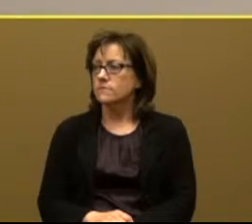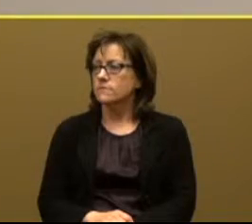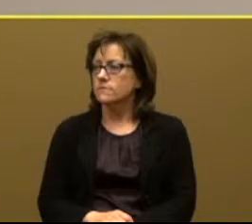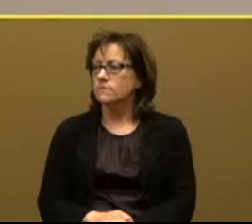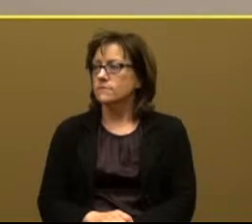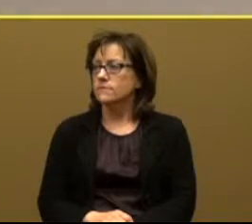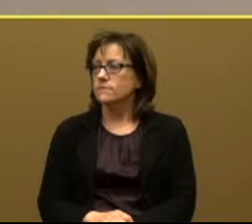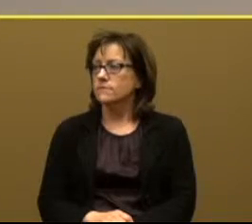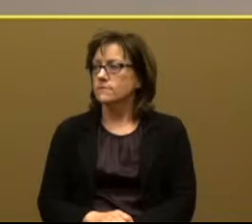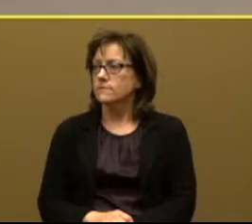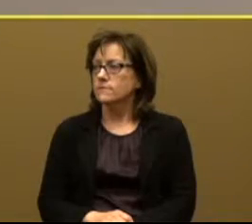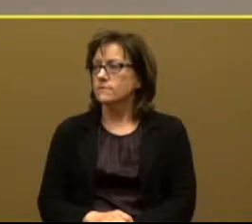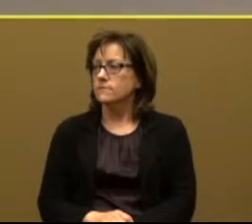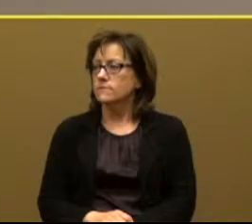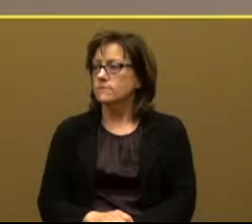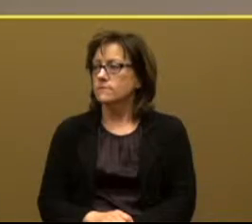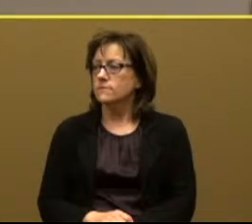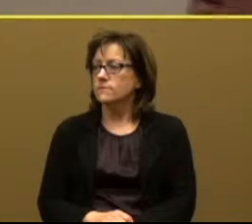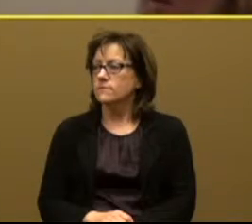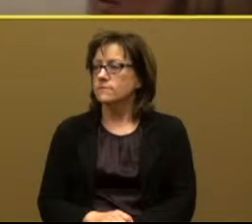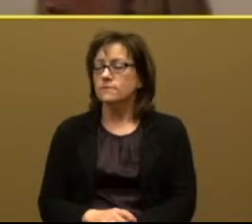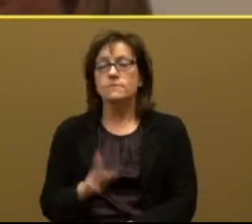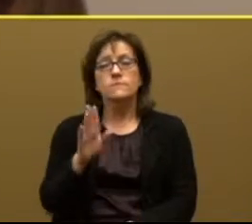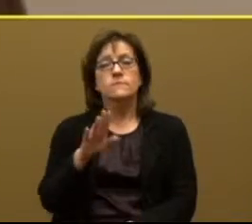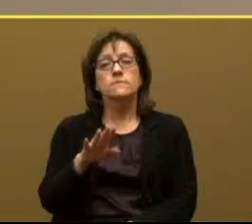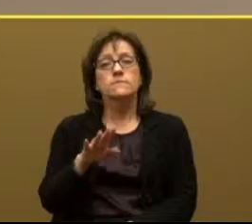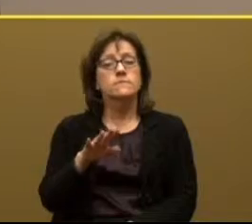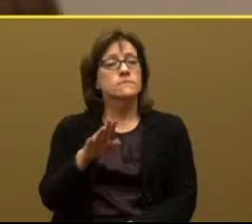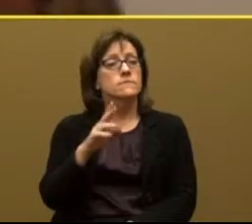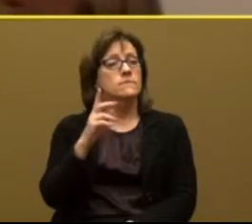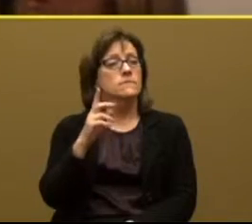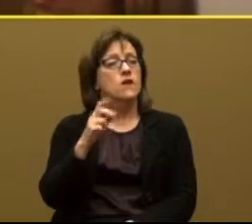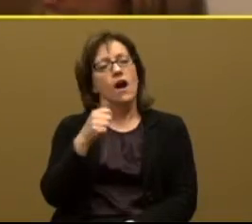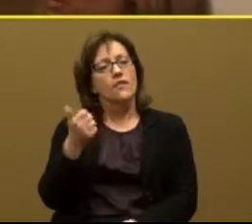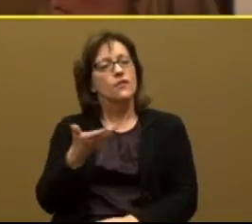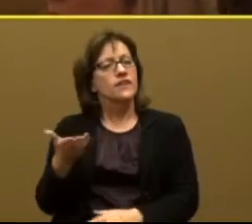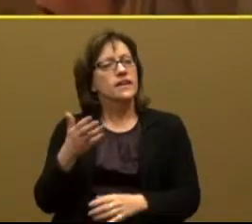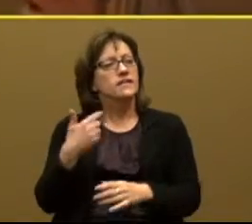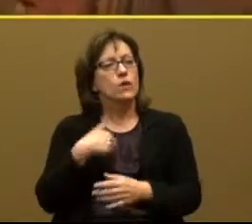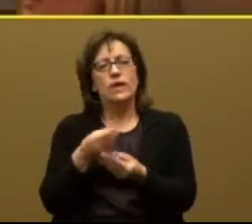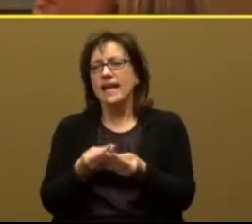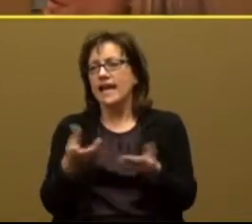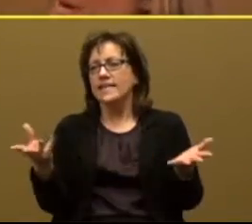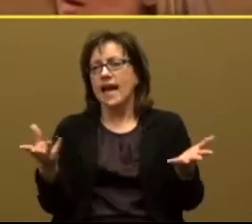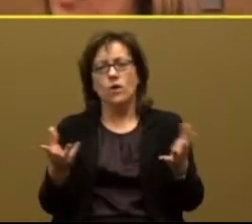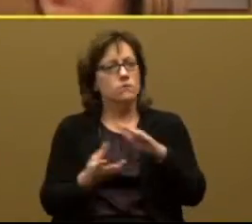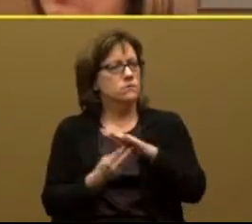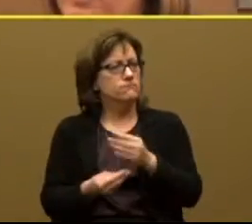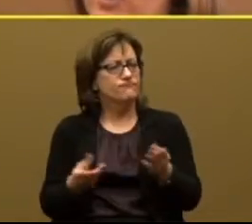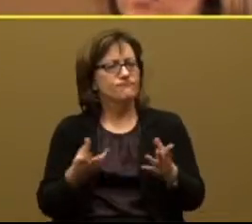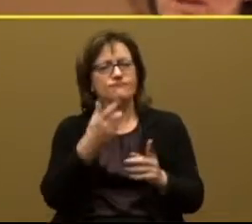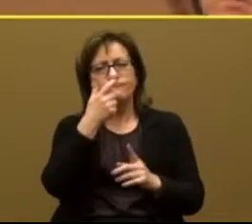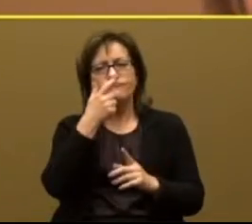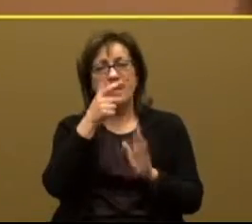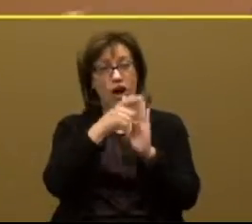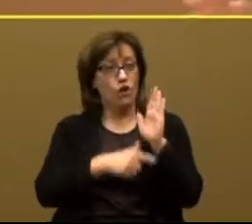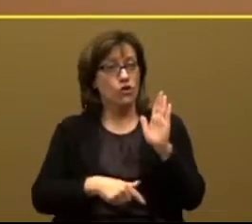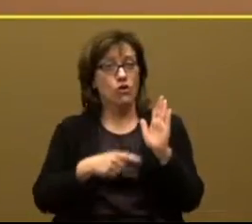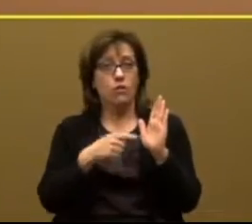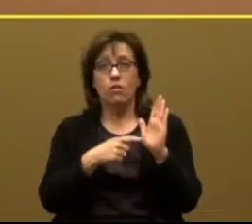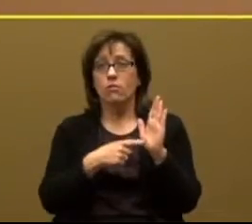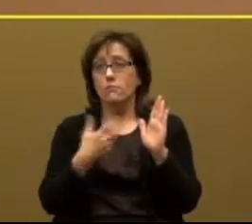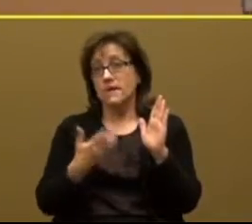let me tell you one more thing before I start. There's another thing in your handout, an interesting article that you